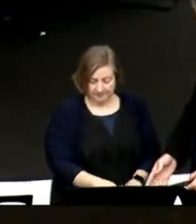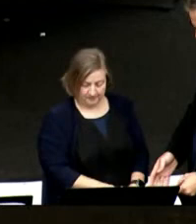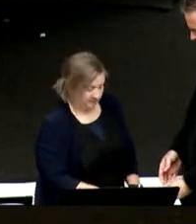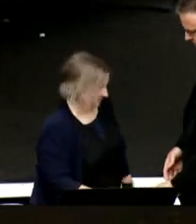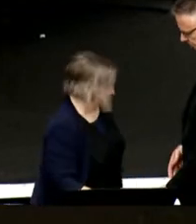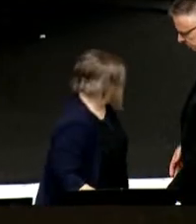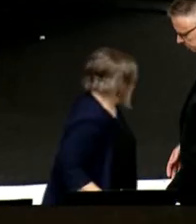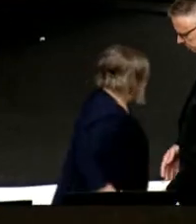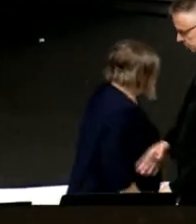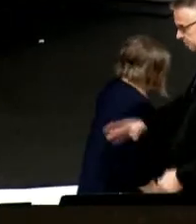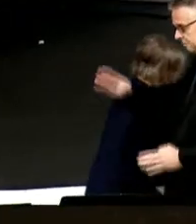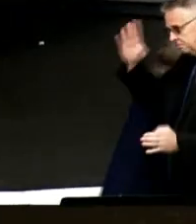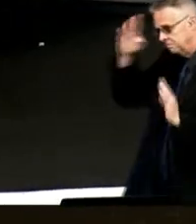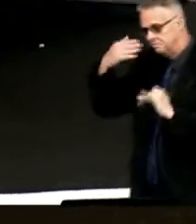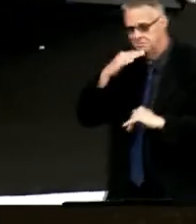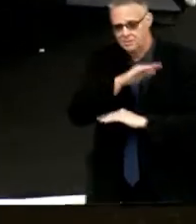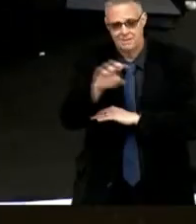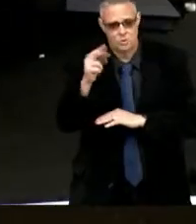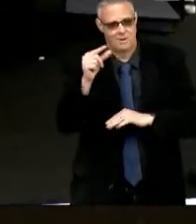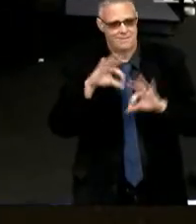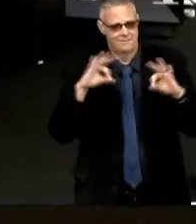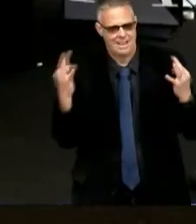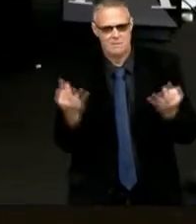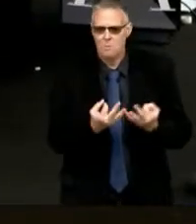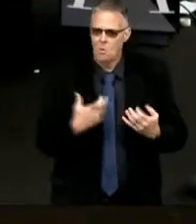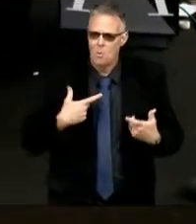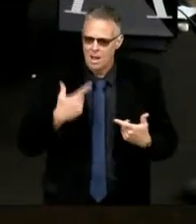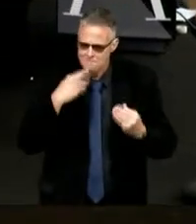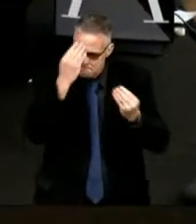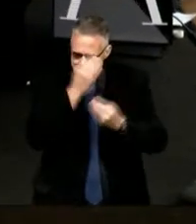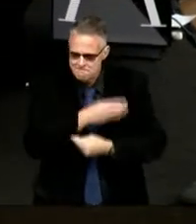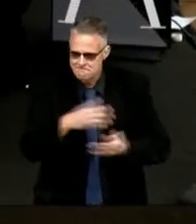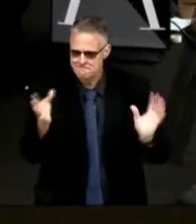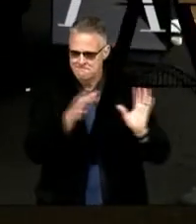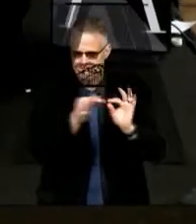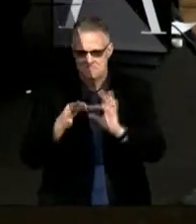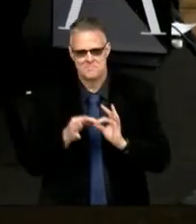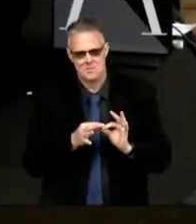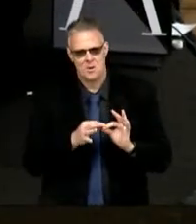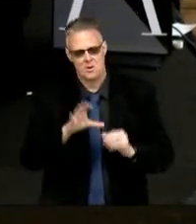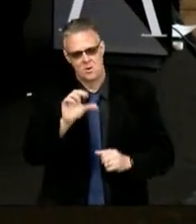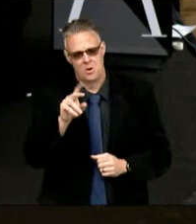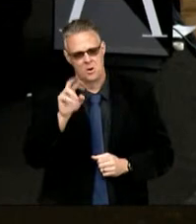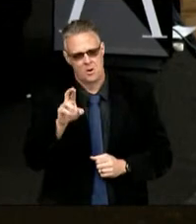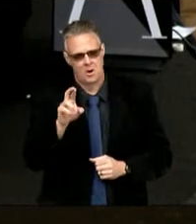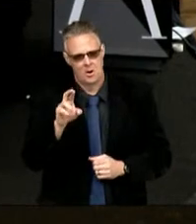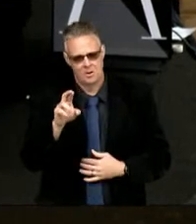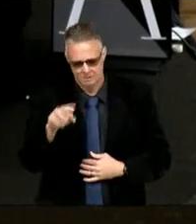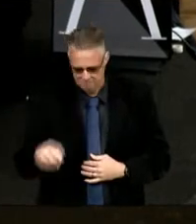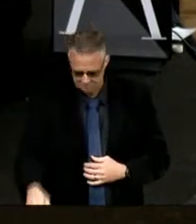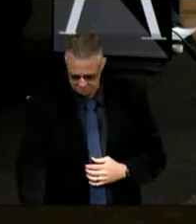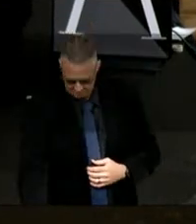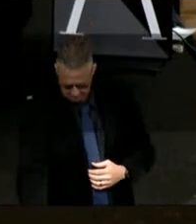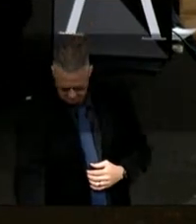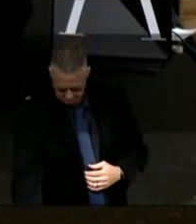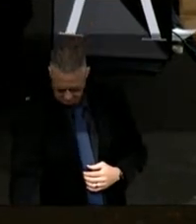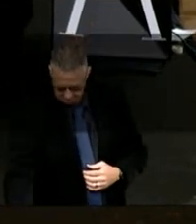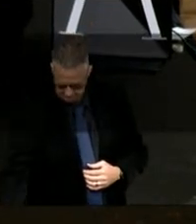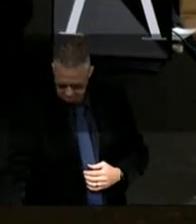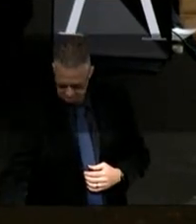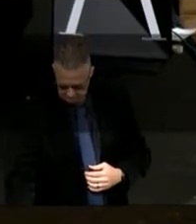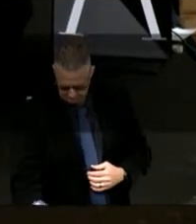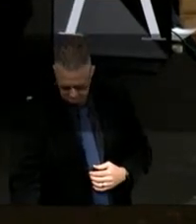Good afternoon, Evergreen families. I just wanted to say a few words today about Connor Wartendike. I had the